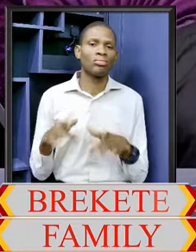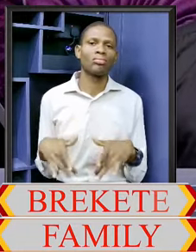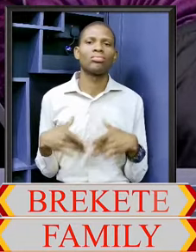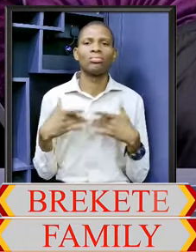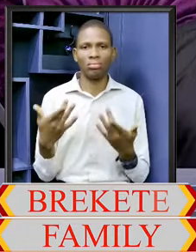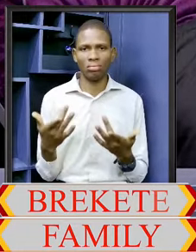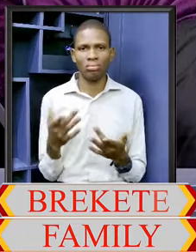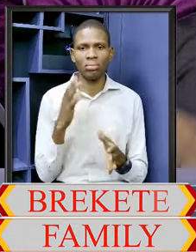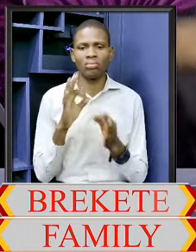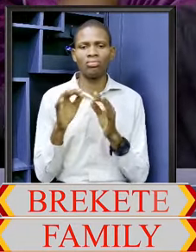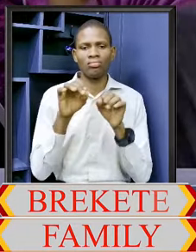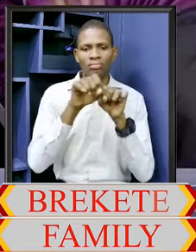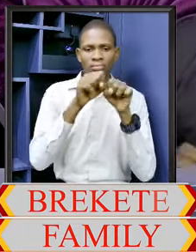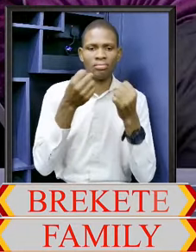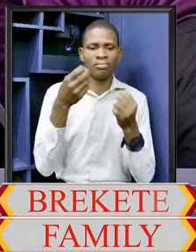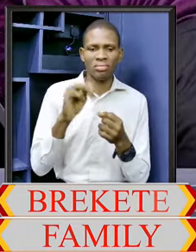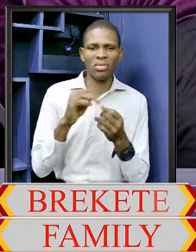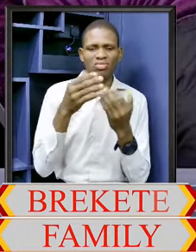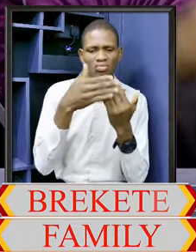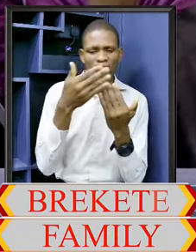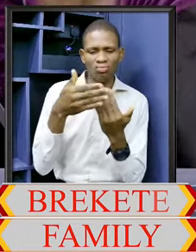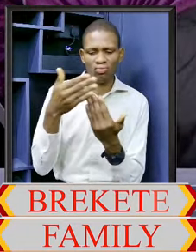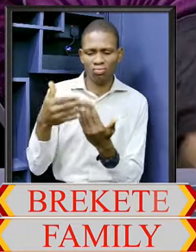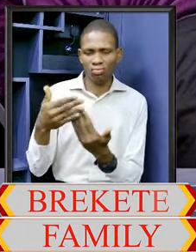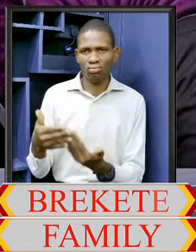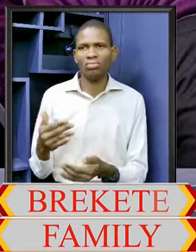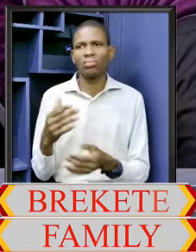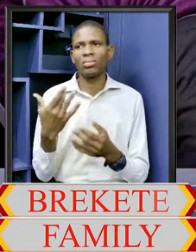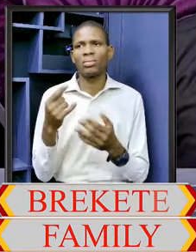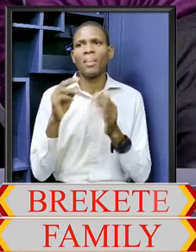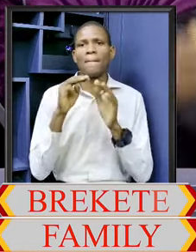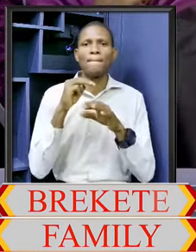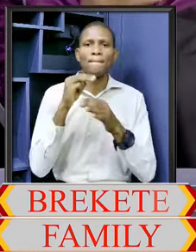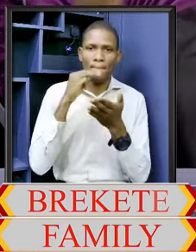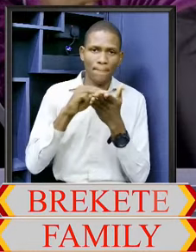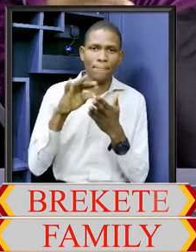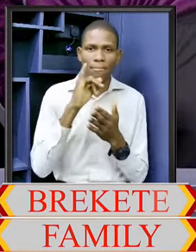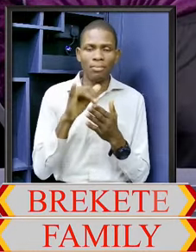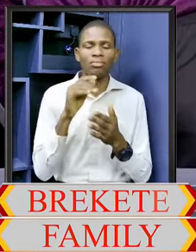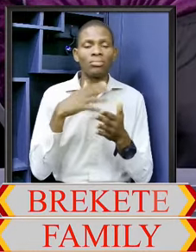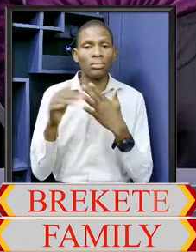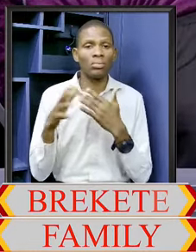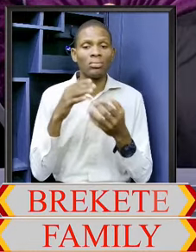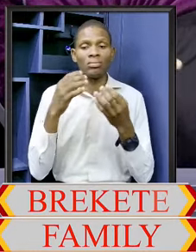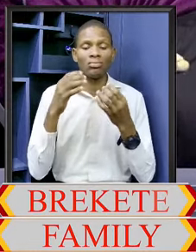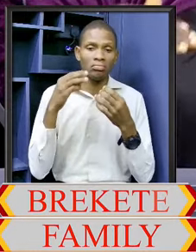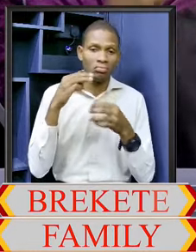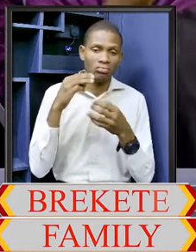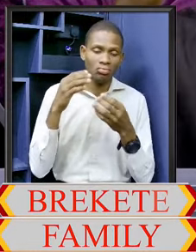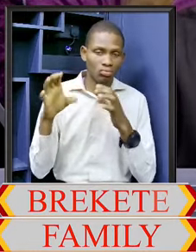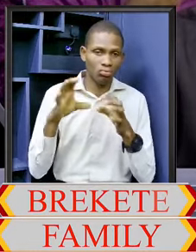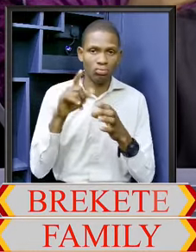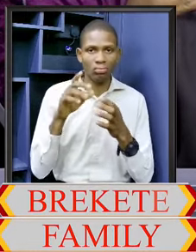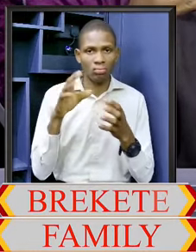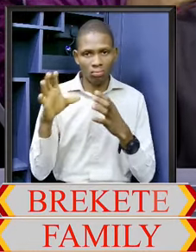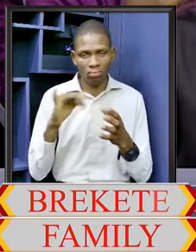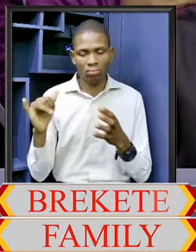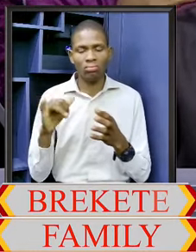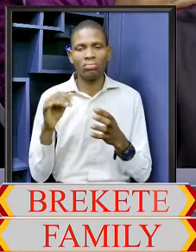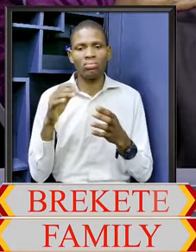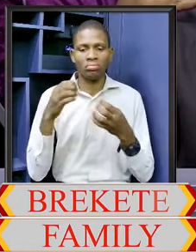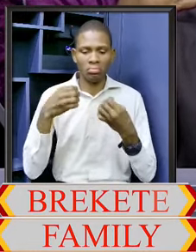simple tasks. So the message is say, whatever we are doing today, whatever efforts we are making today, is to check, what is this